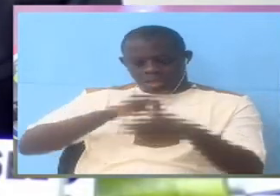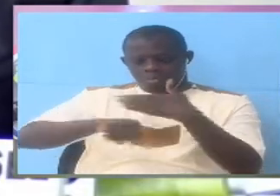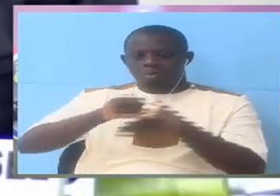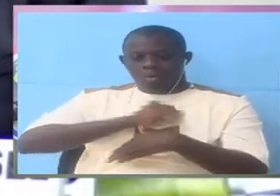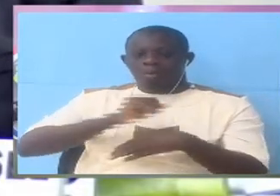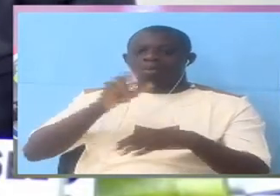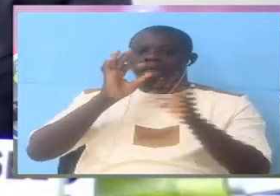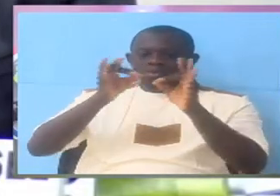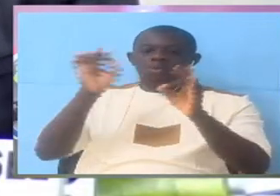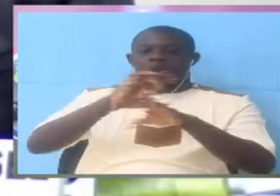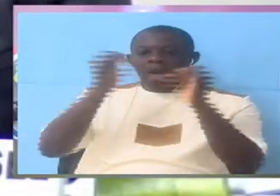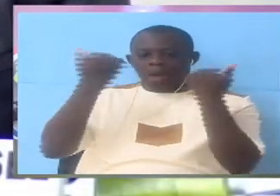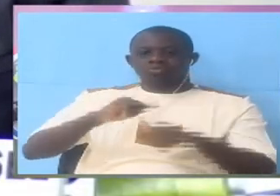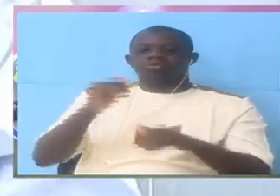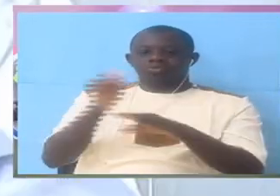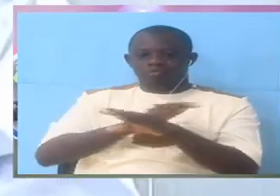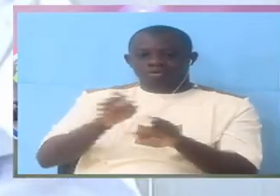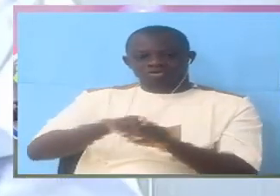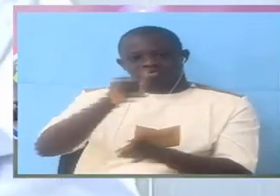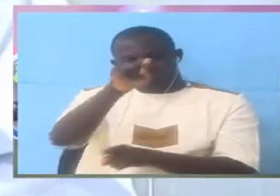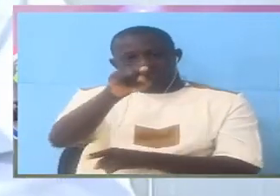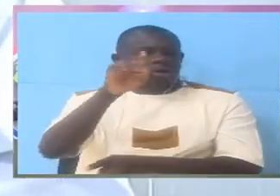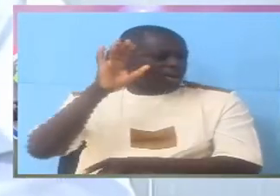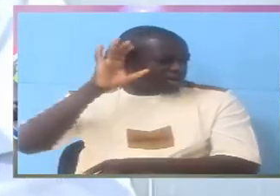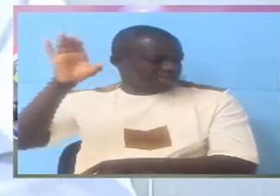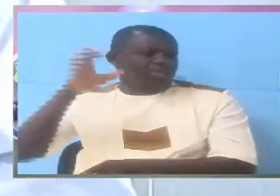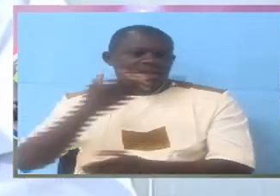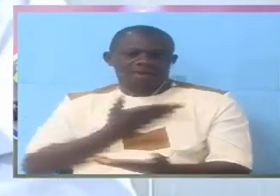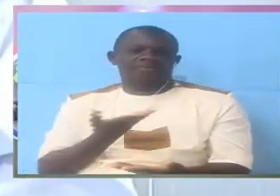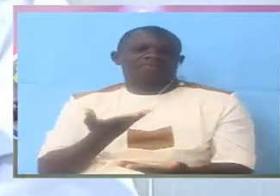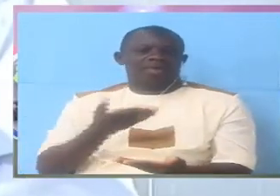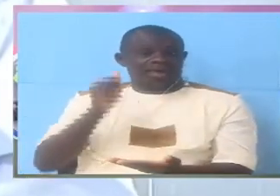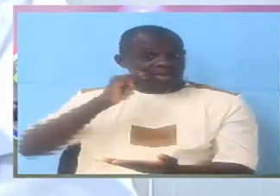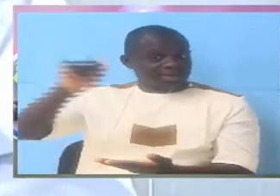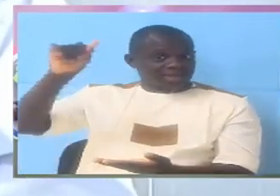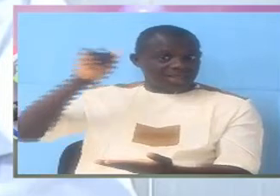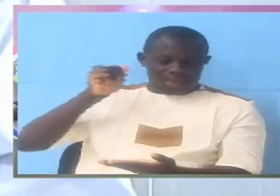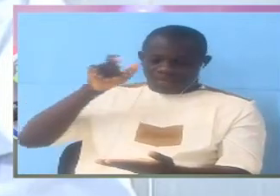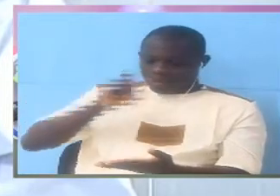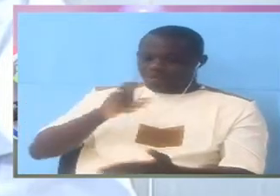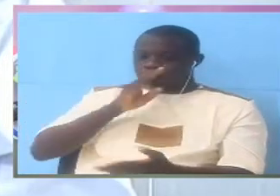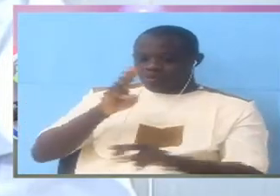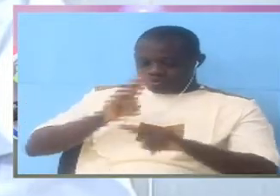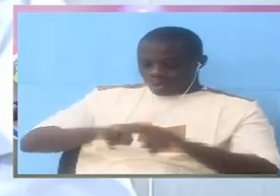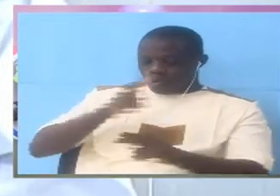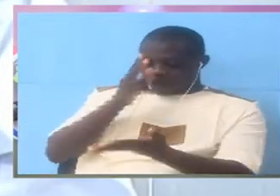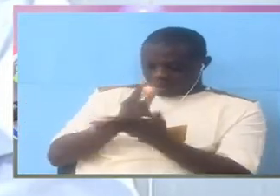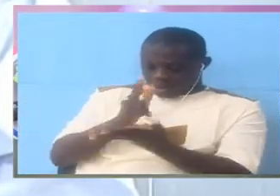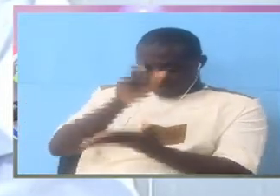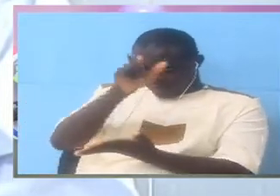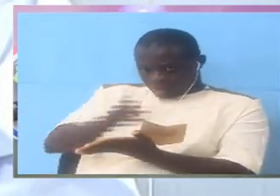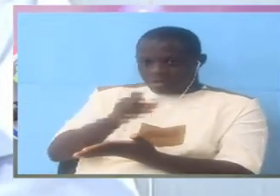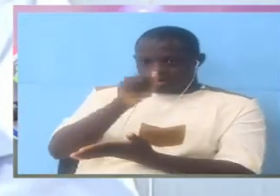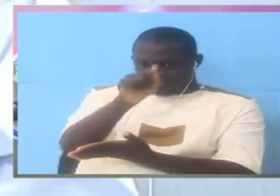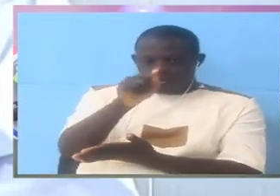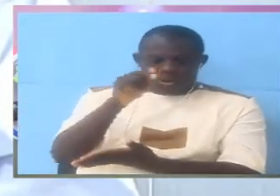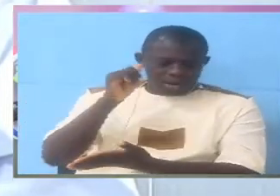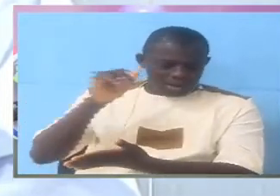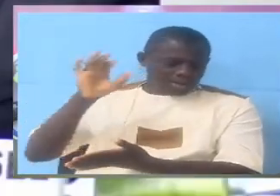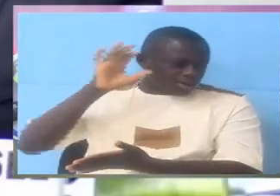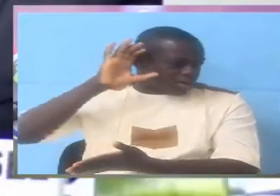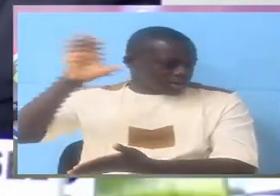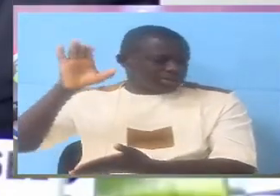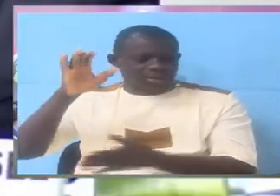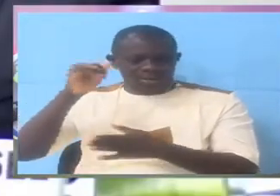fact. That's a fact. You listened to the testimony yesterday. Yajama will talk to you if he wants to use you. You listened to